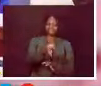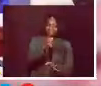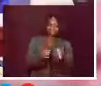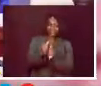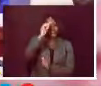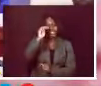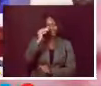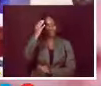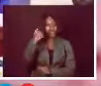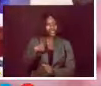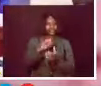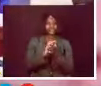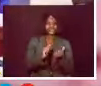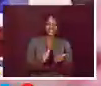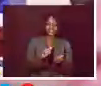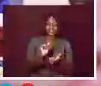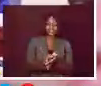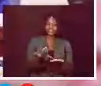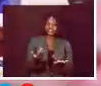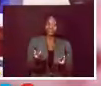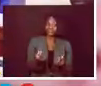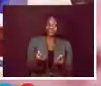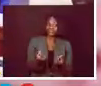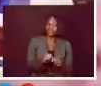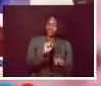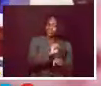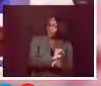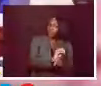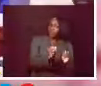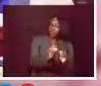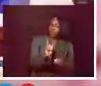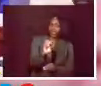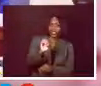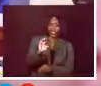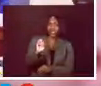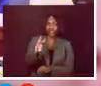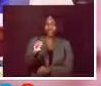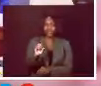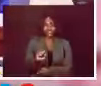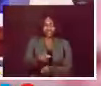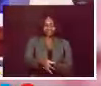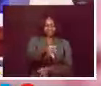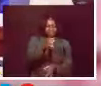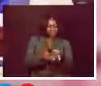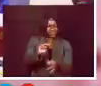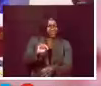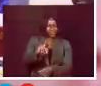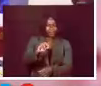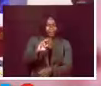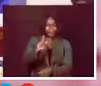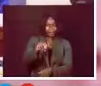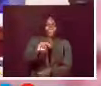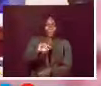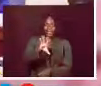Because I want to believe that he had made a lot of strides in ECOWAS. Changing for him to come to Pan-Africa will mean we'll be